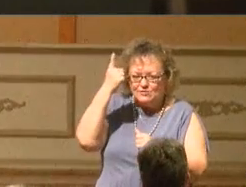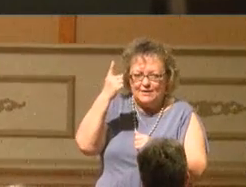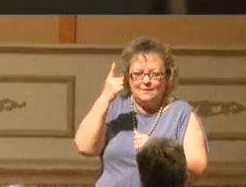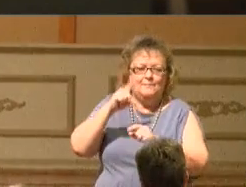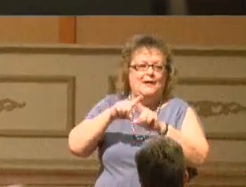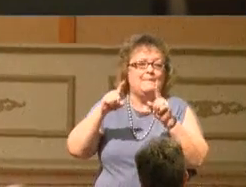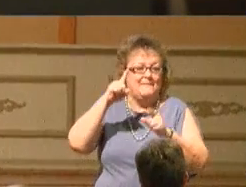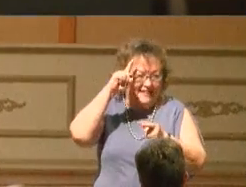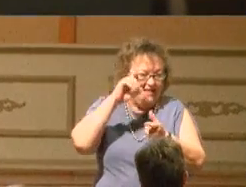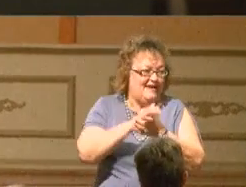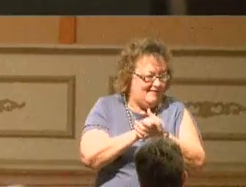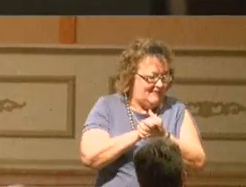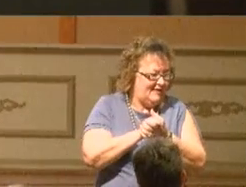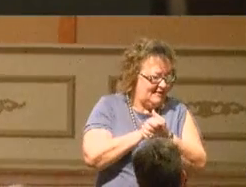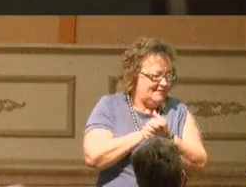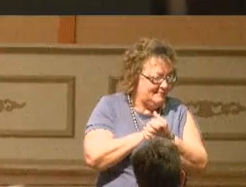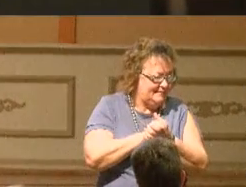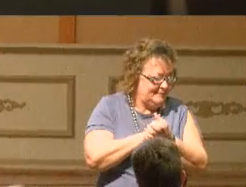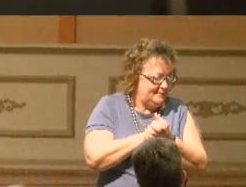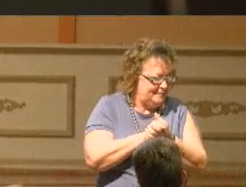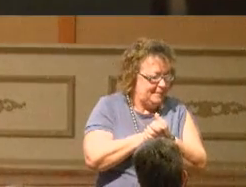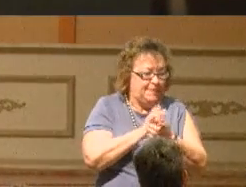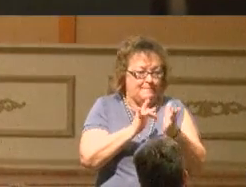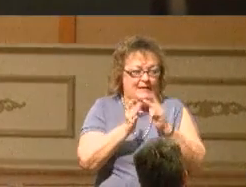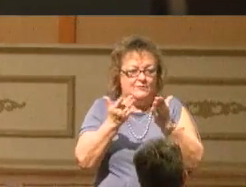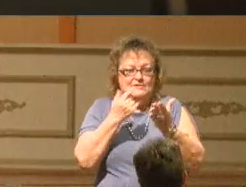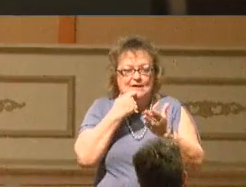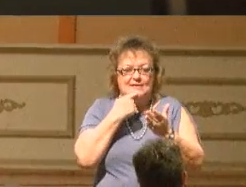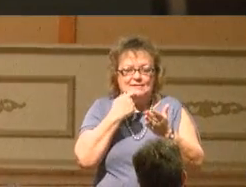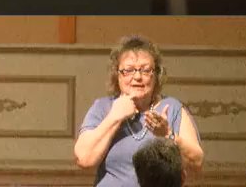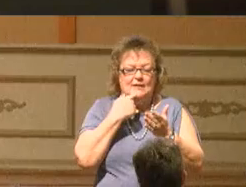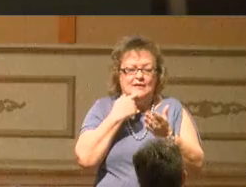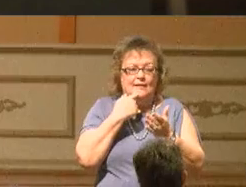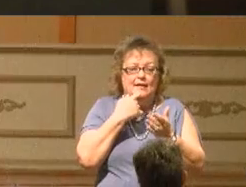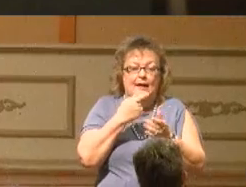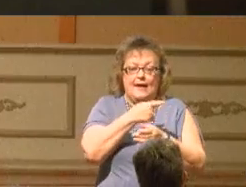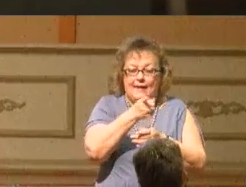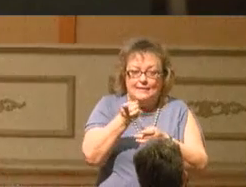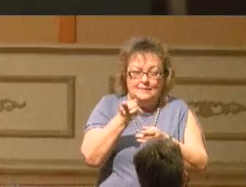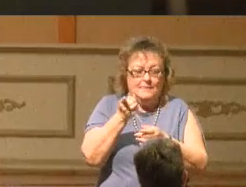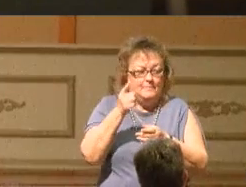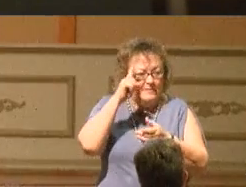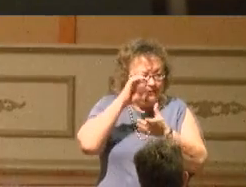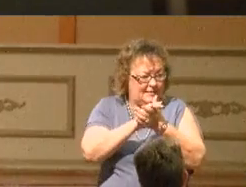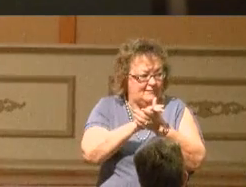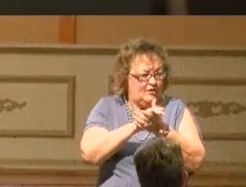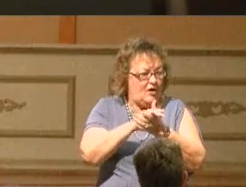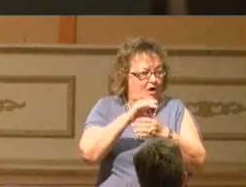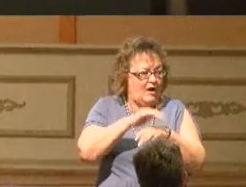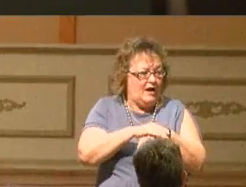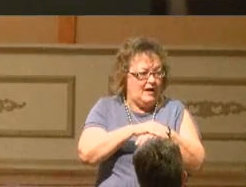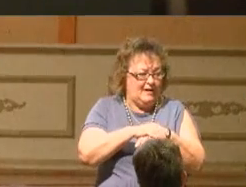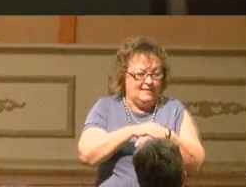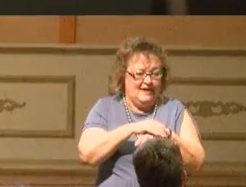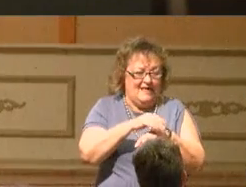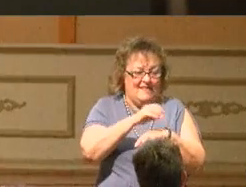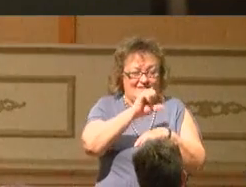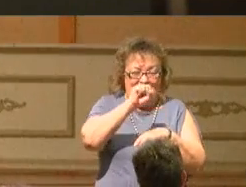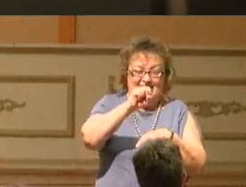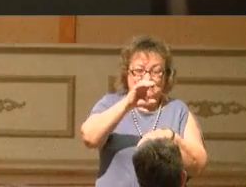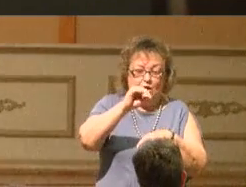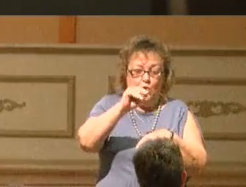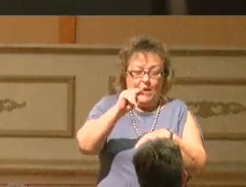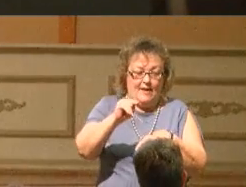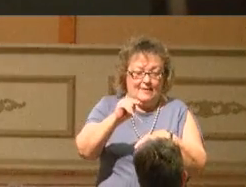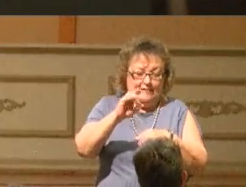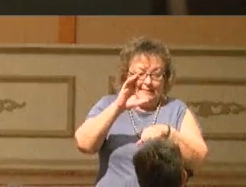Jesus. And then the Bible says, he that believeth on the Son, capital S, the Son,